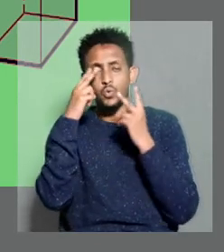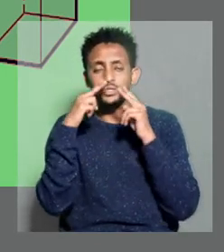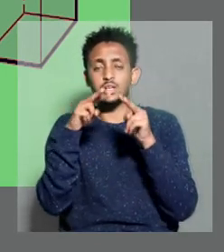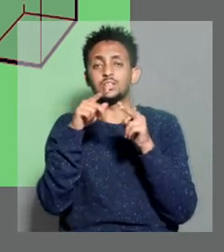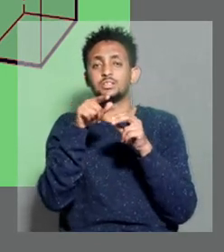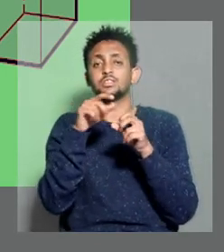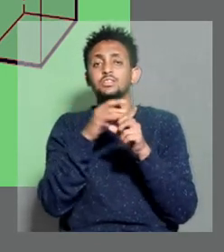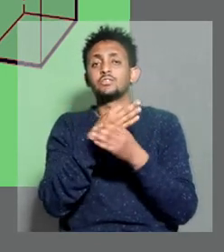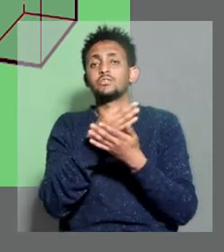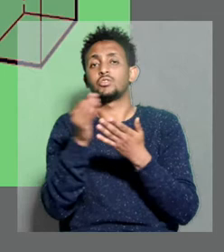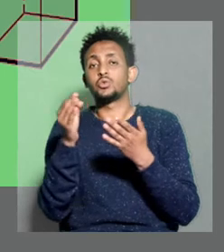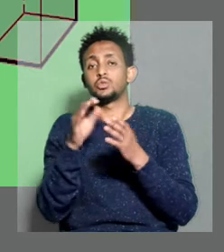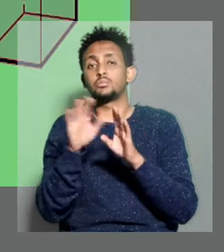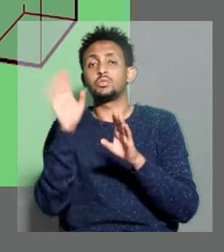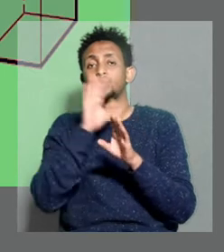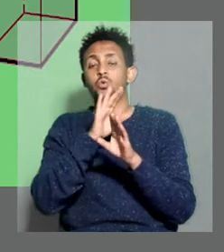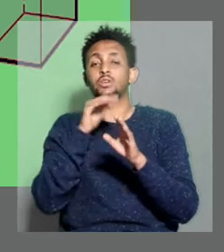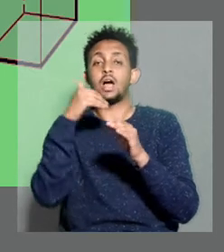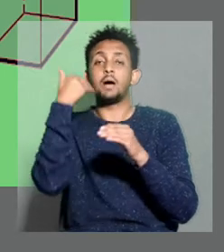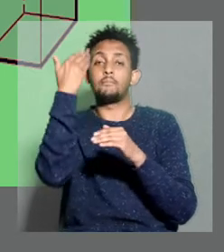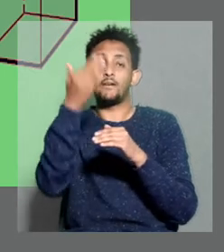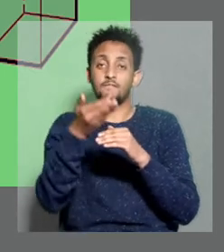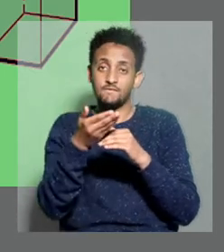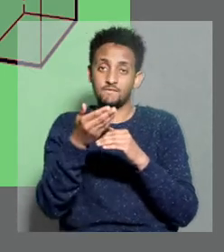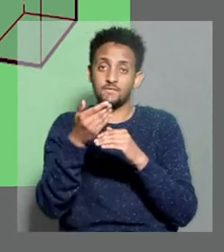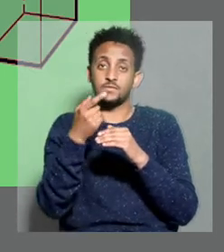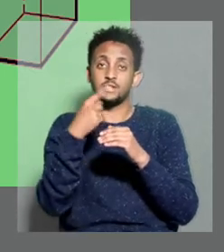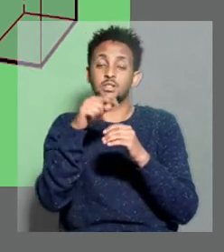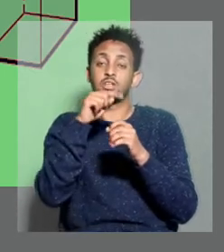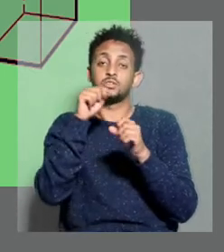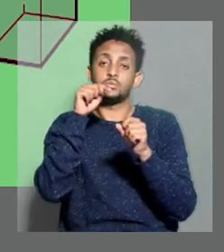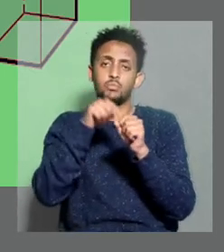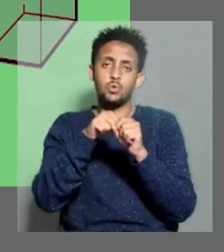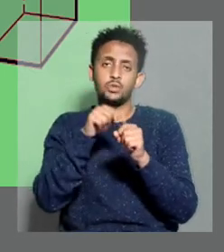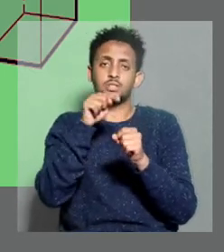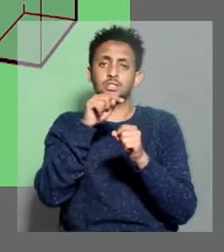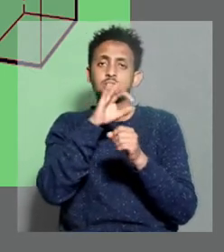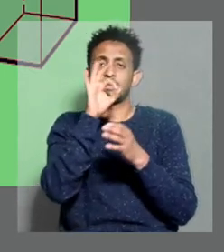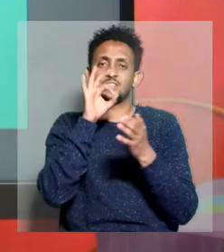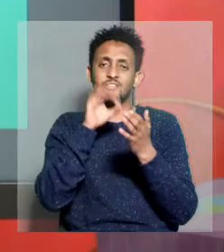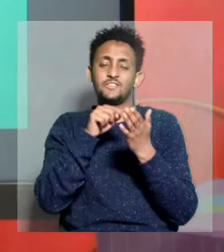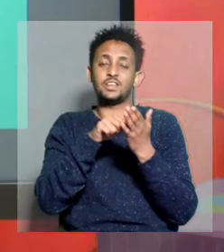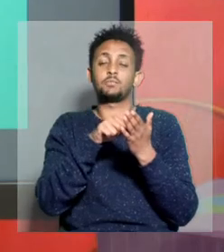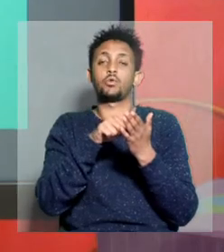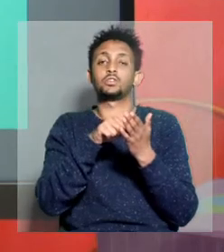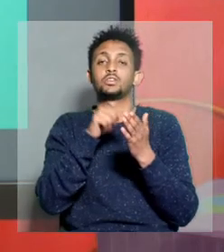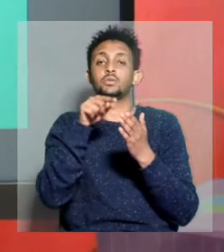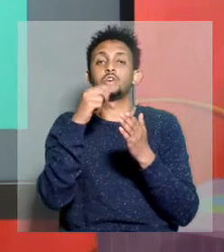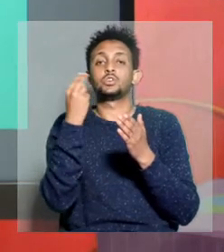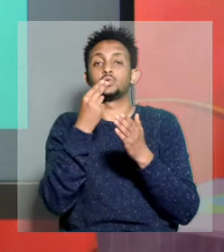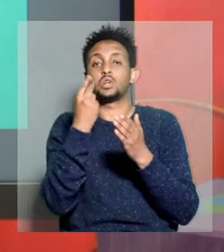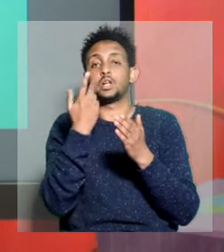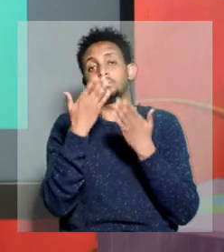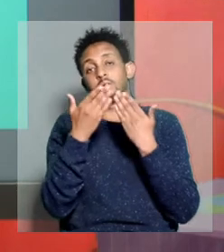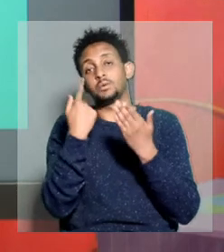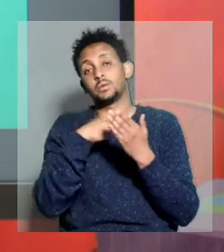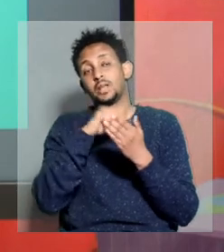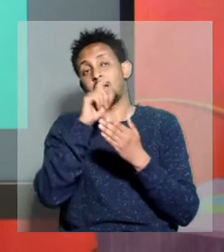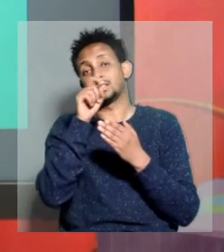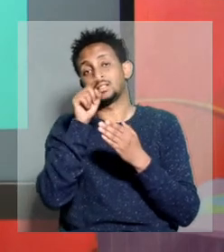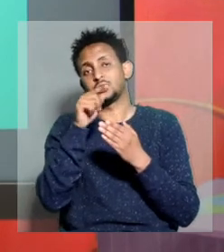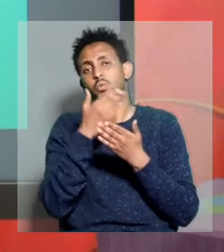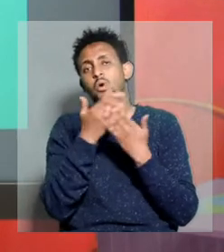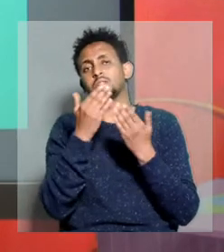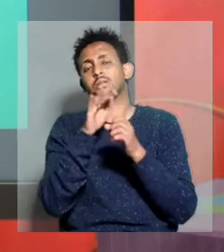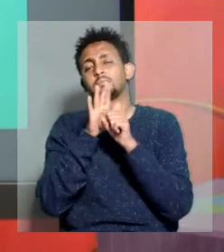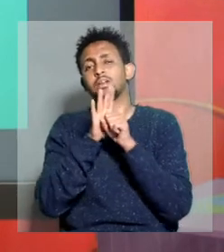the fluid beyond or above the point, the given specific point. Or usually you might be asked that what